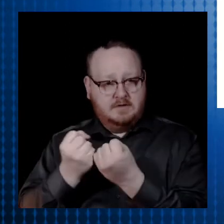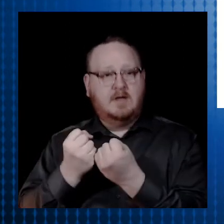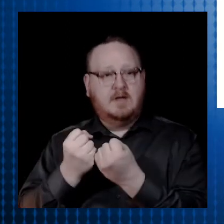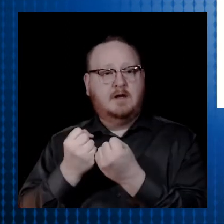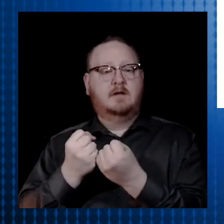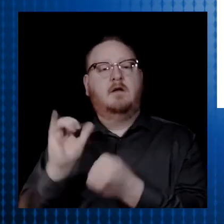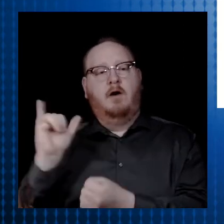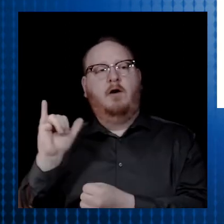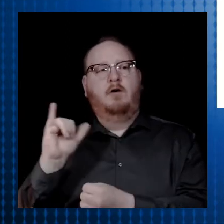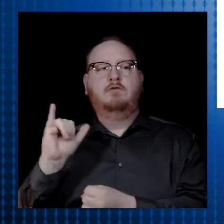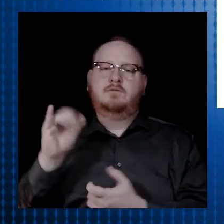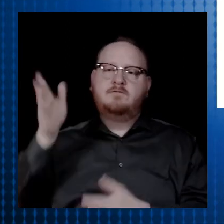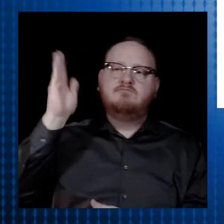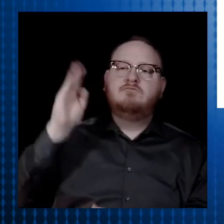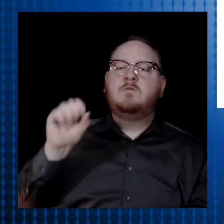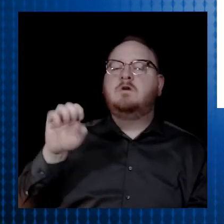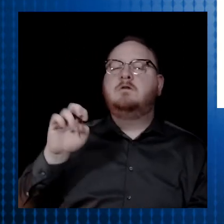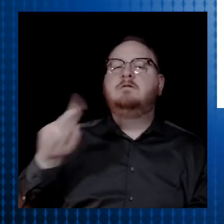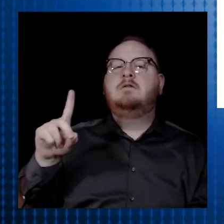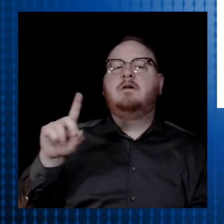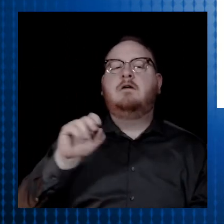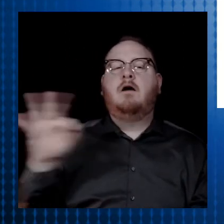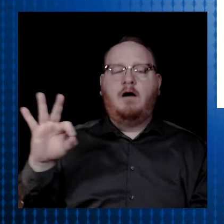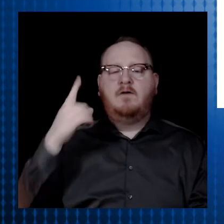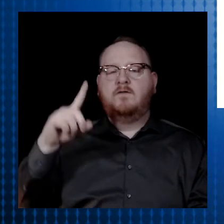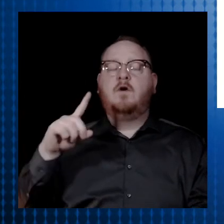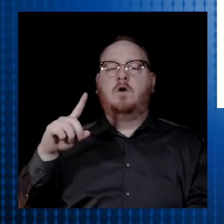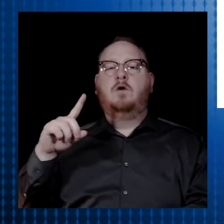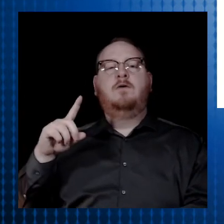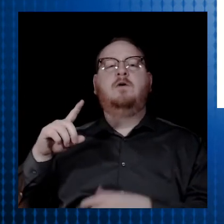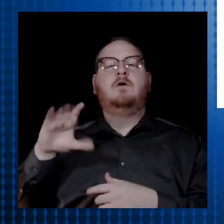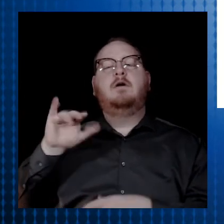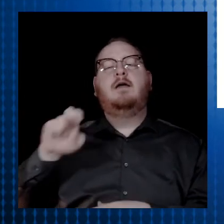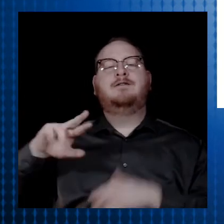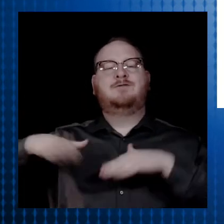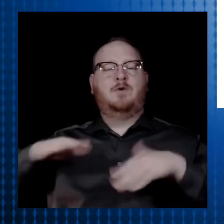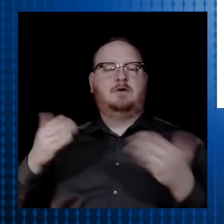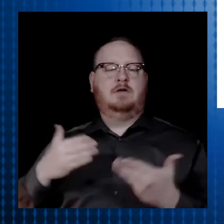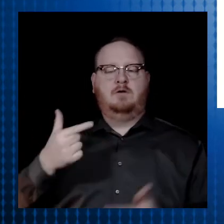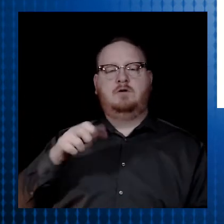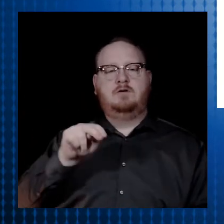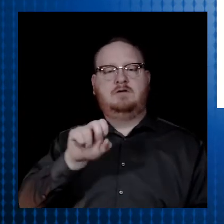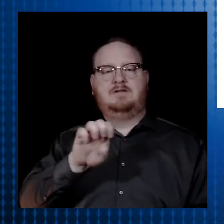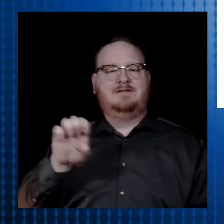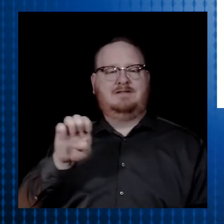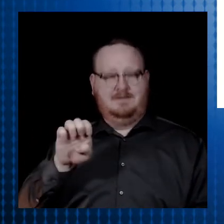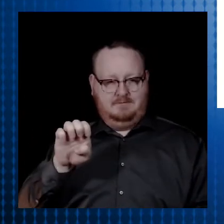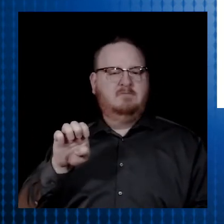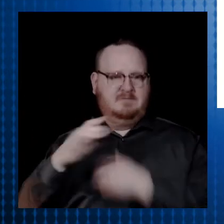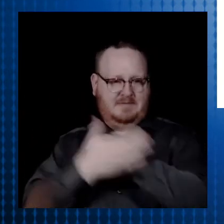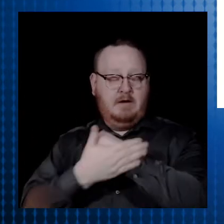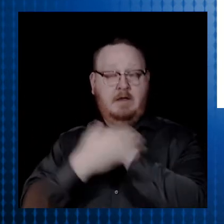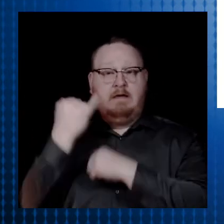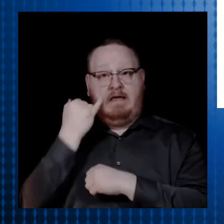speech for the Making Strides Breast Cancer Walk in Genesee County. If you spend any time with her, you